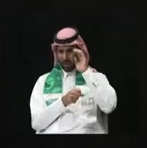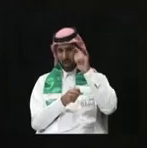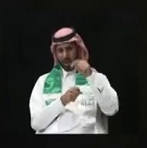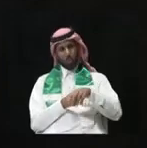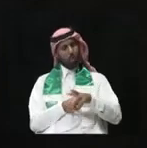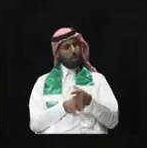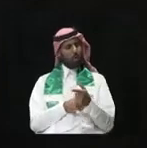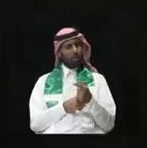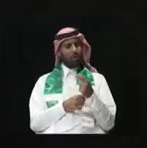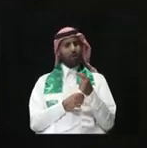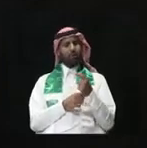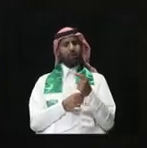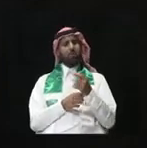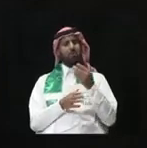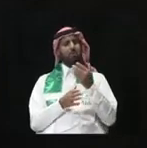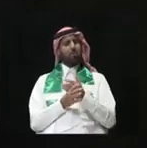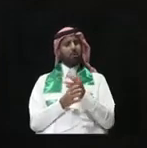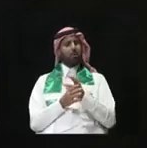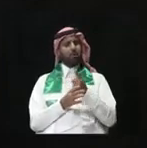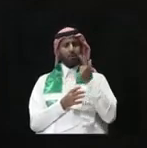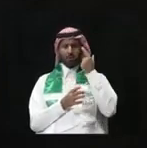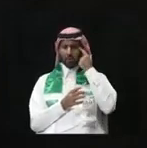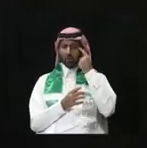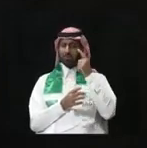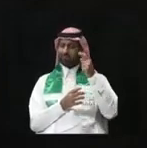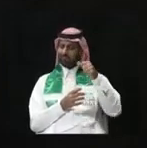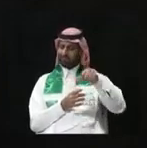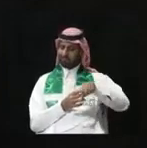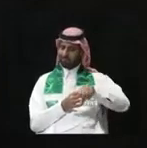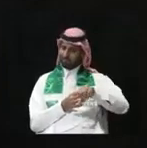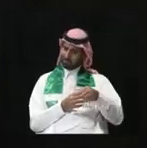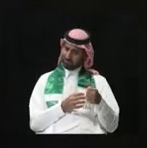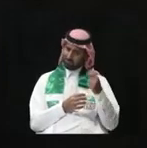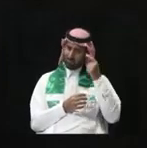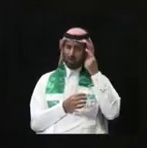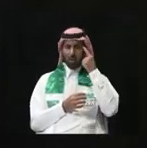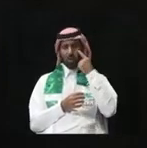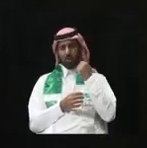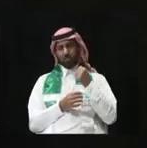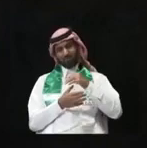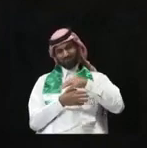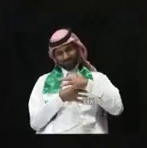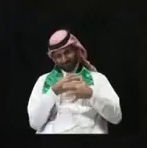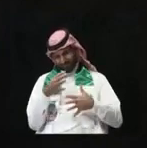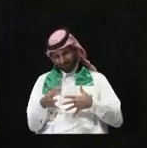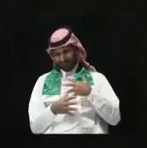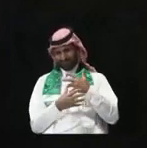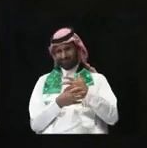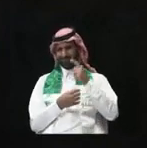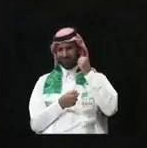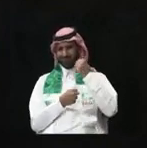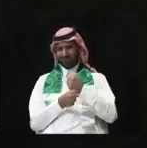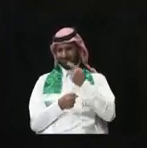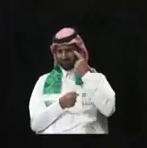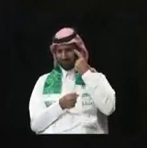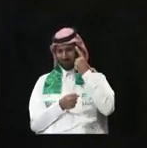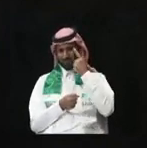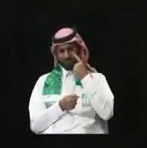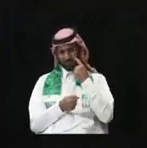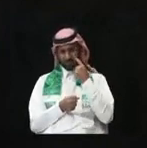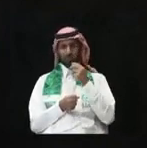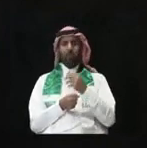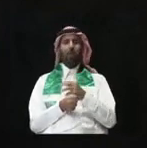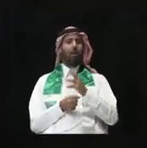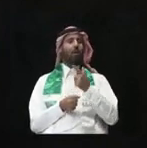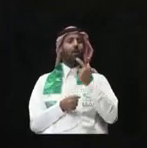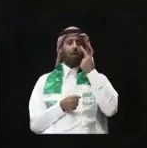happen? Does it have a negative or a positive effect on our lives? Life before the virus and